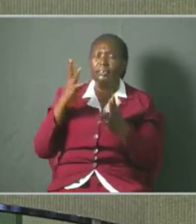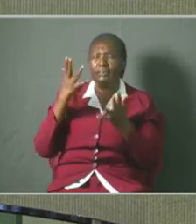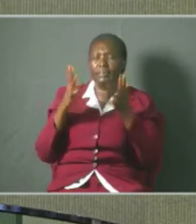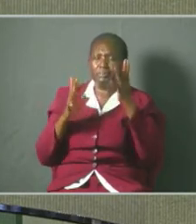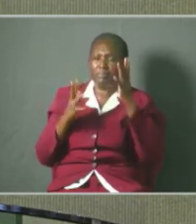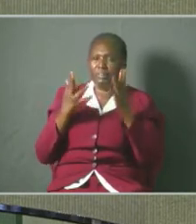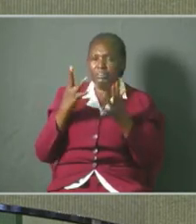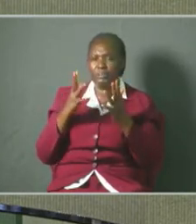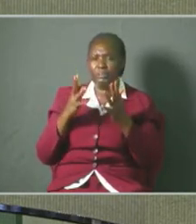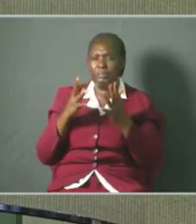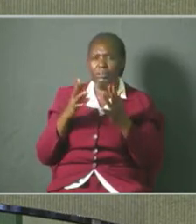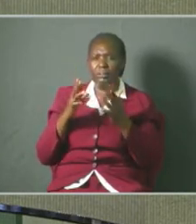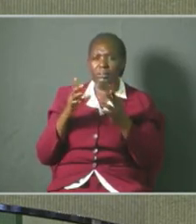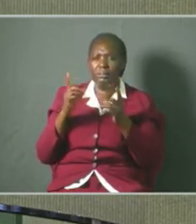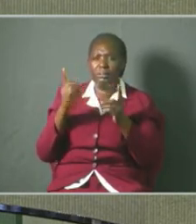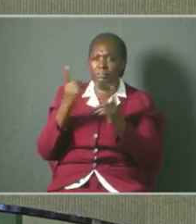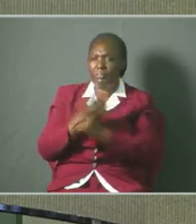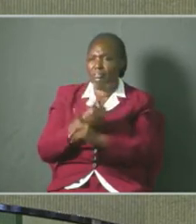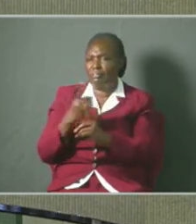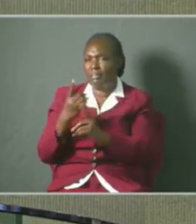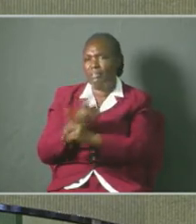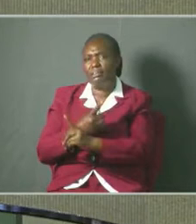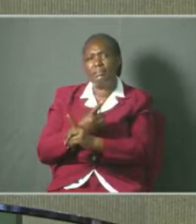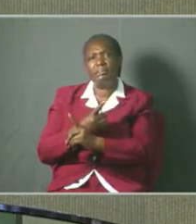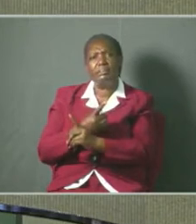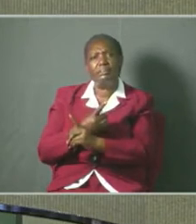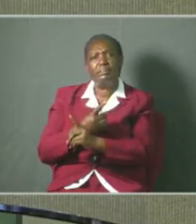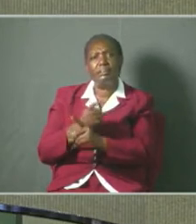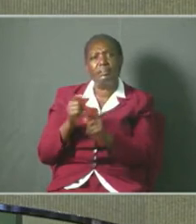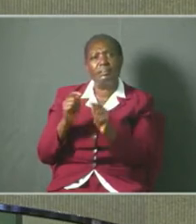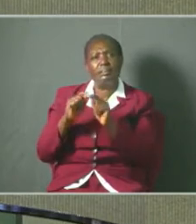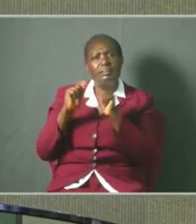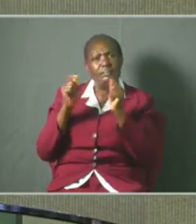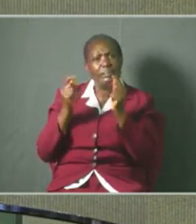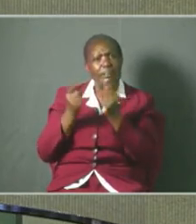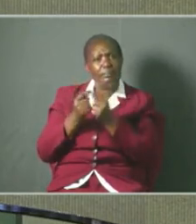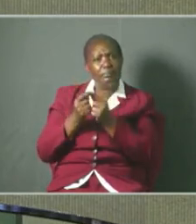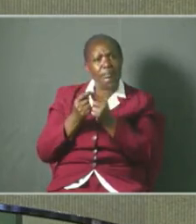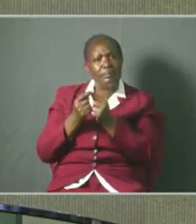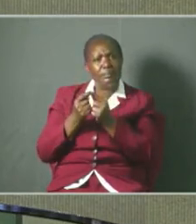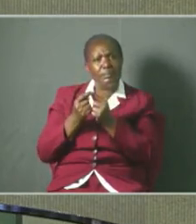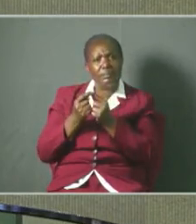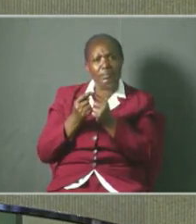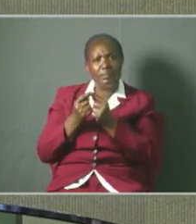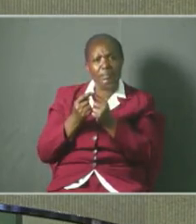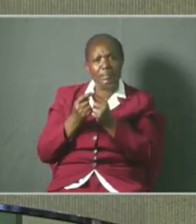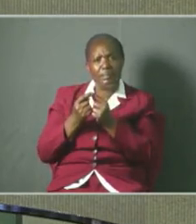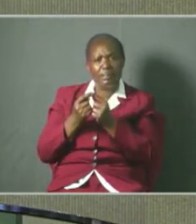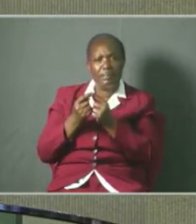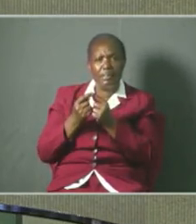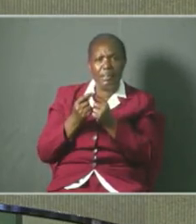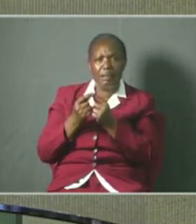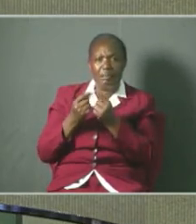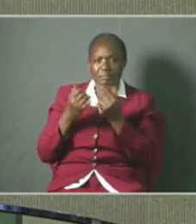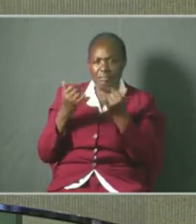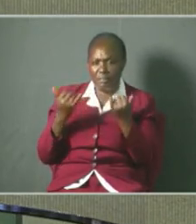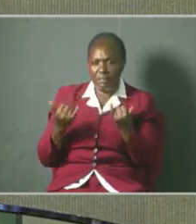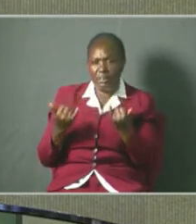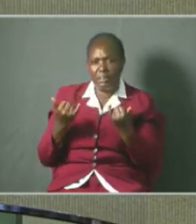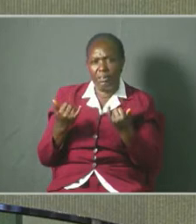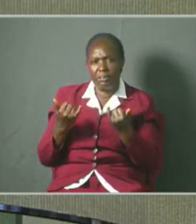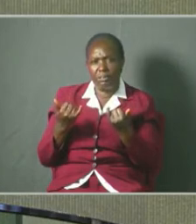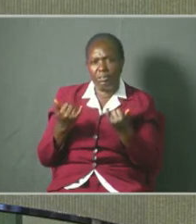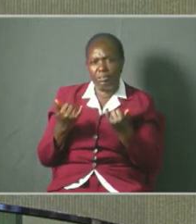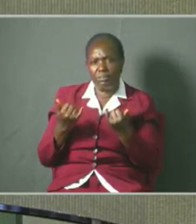whatever type, whatever kind, that would give us access to the souls that otherwise, as at now, we do